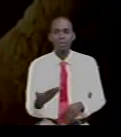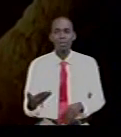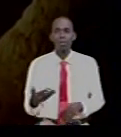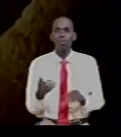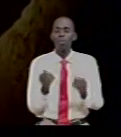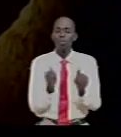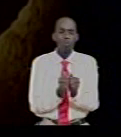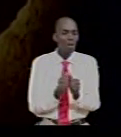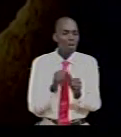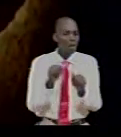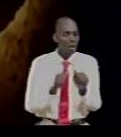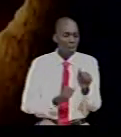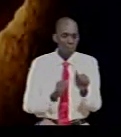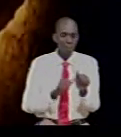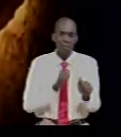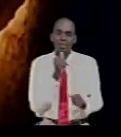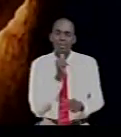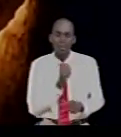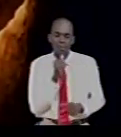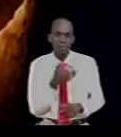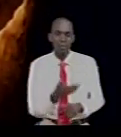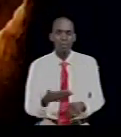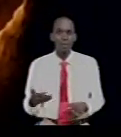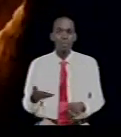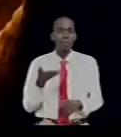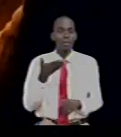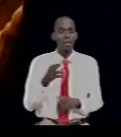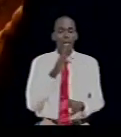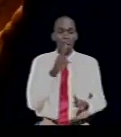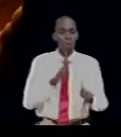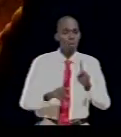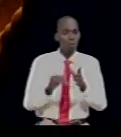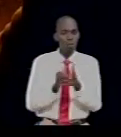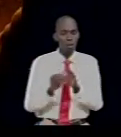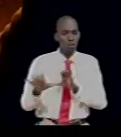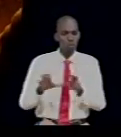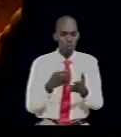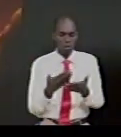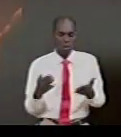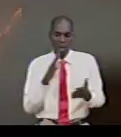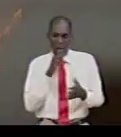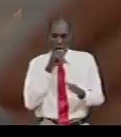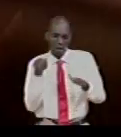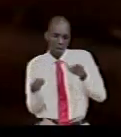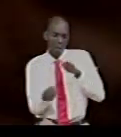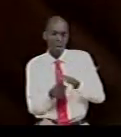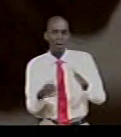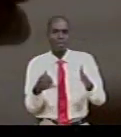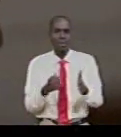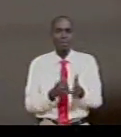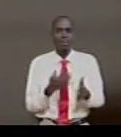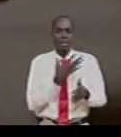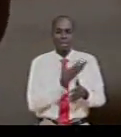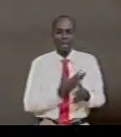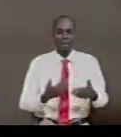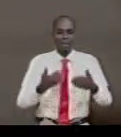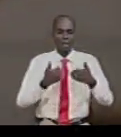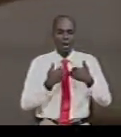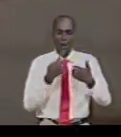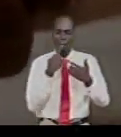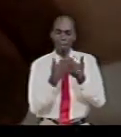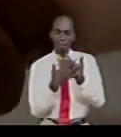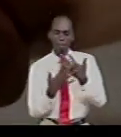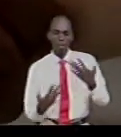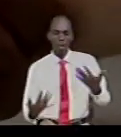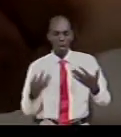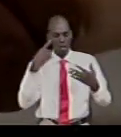With every secret thing, there are people that do things and they cover it up, and they have a covenant, blood